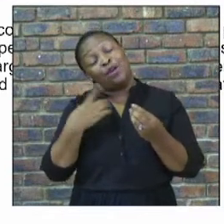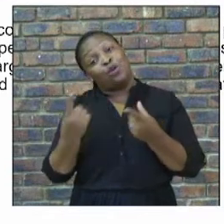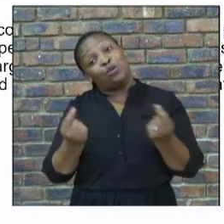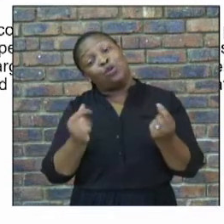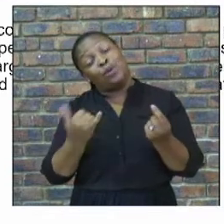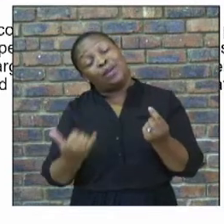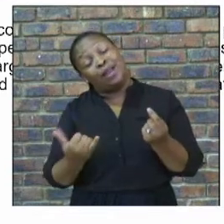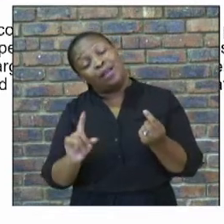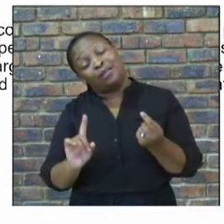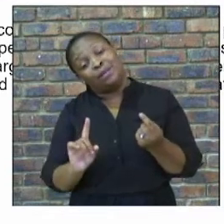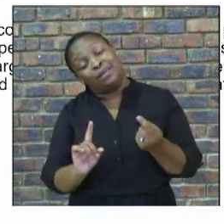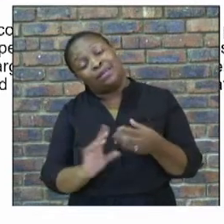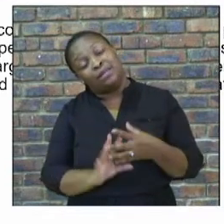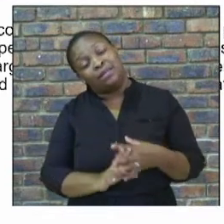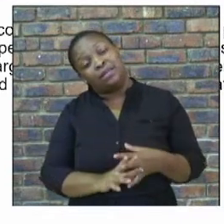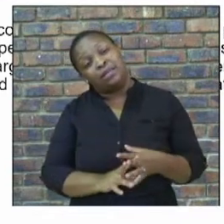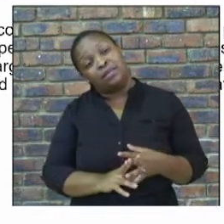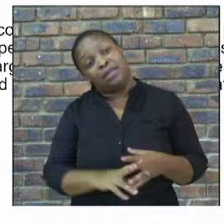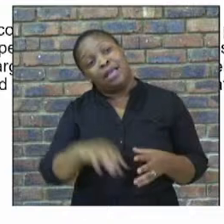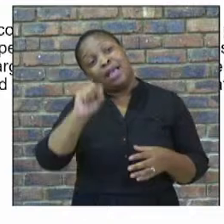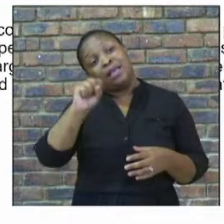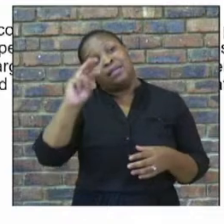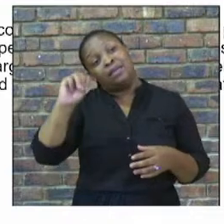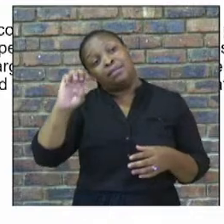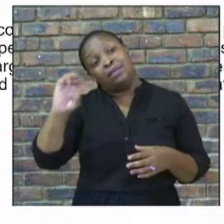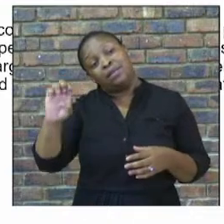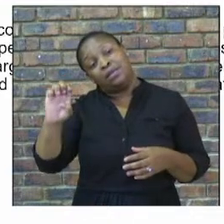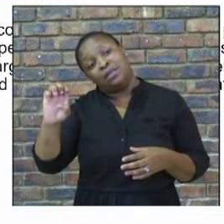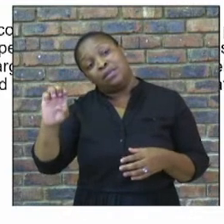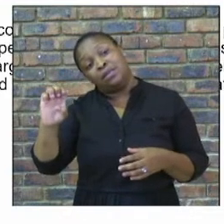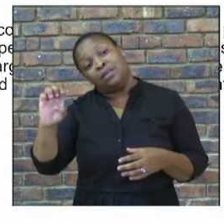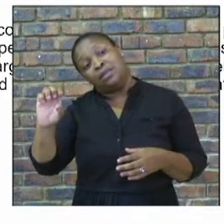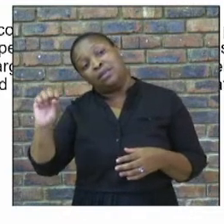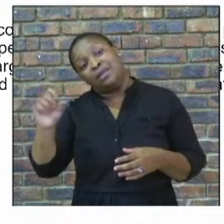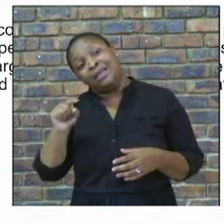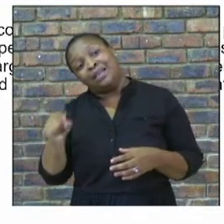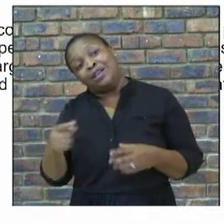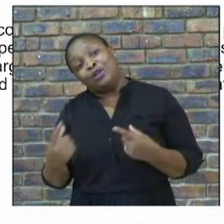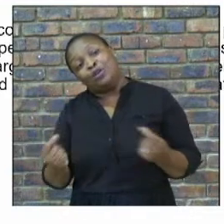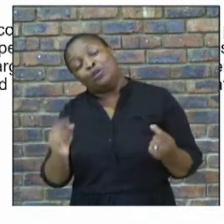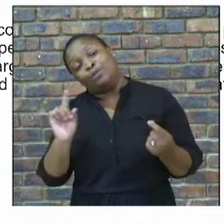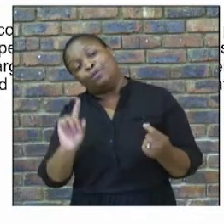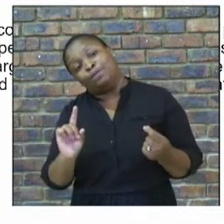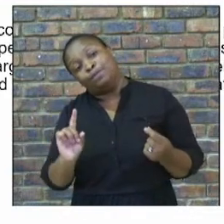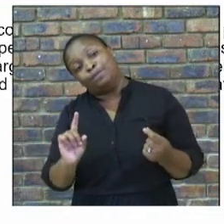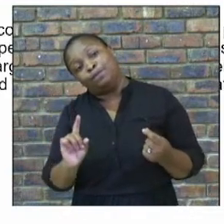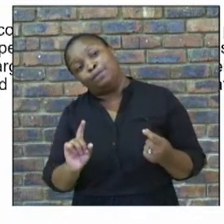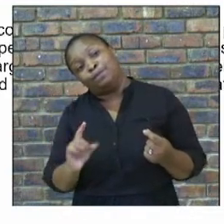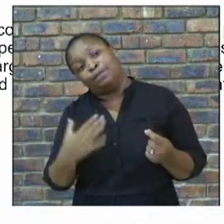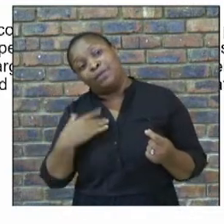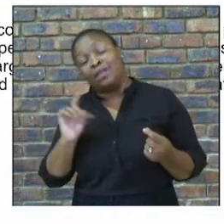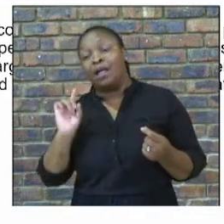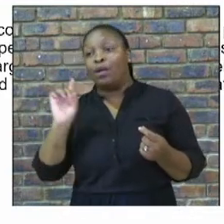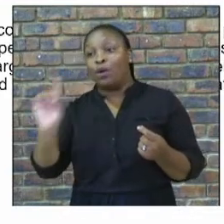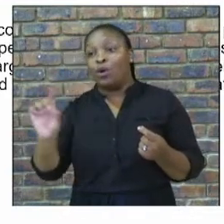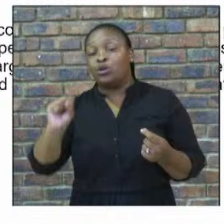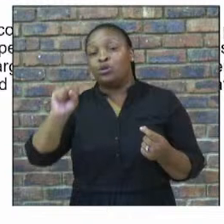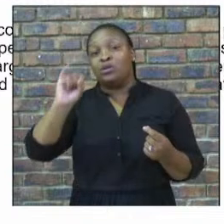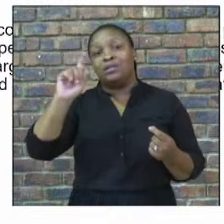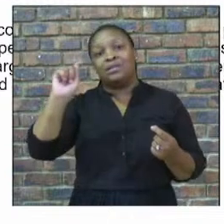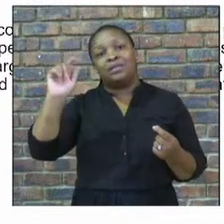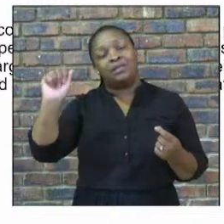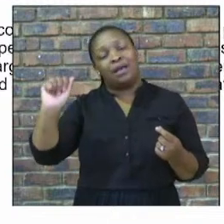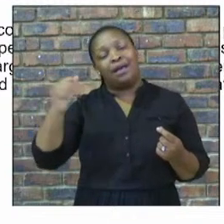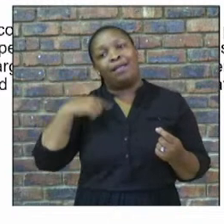the SMMEs ba dira ntho ba reng ke double dipping. So thola le gore ke a tsamaya ke ya ko SIFA ke kry-a funding,